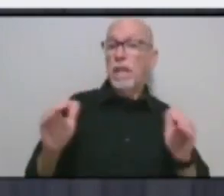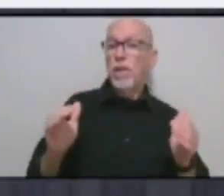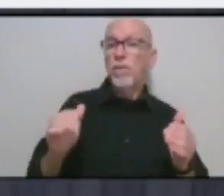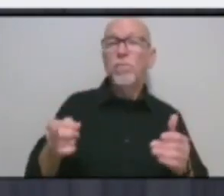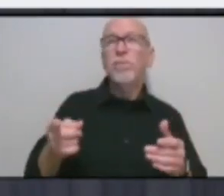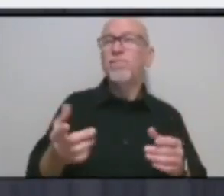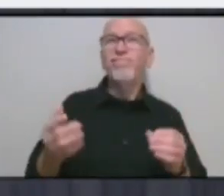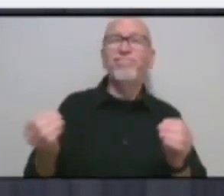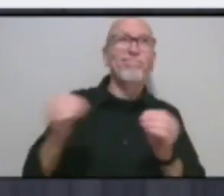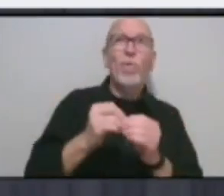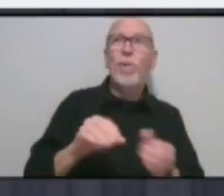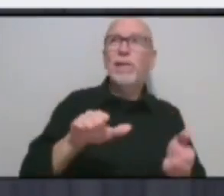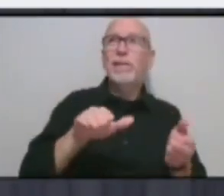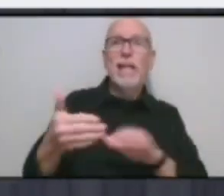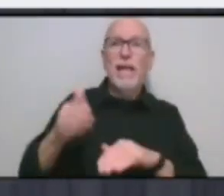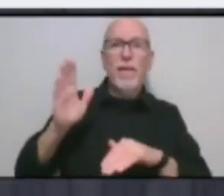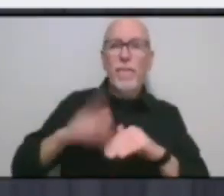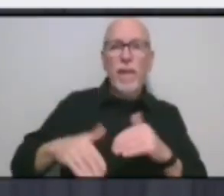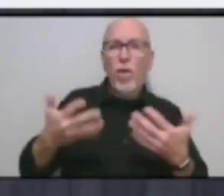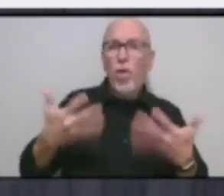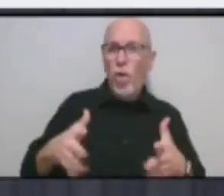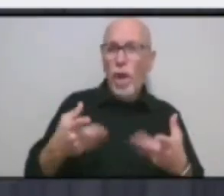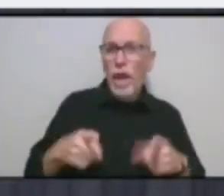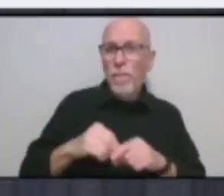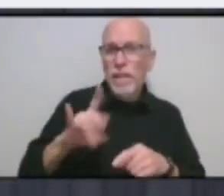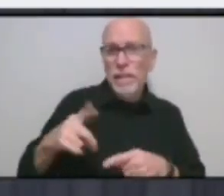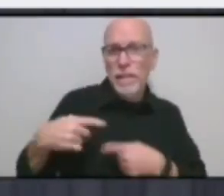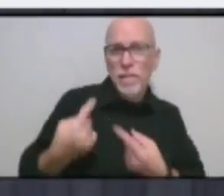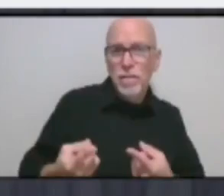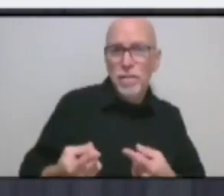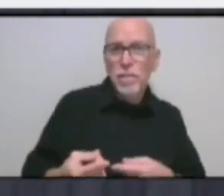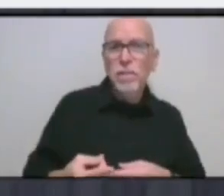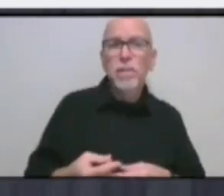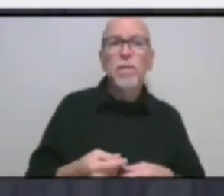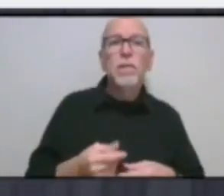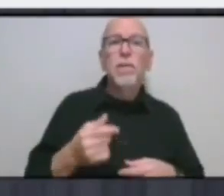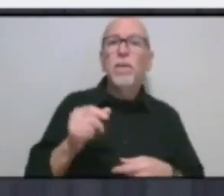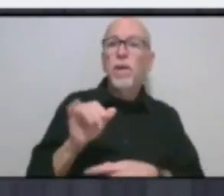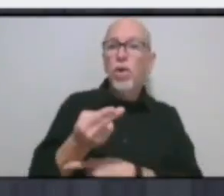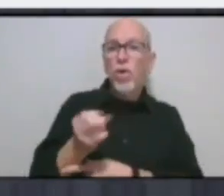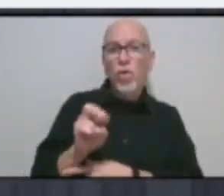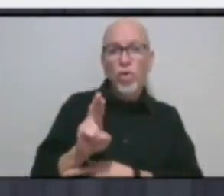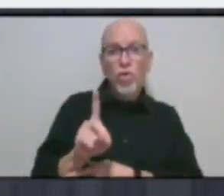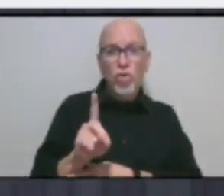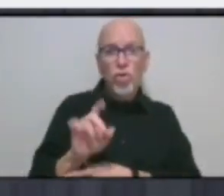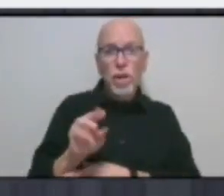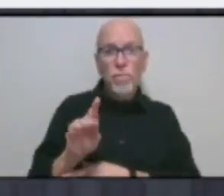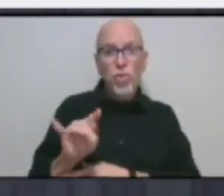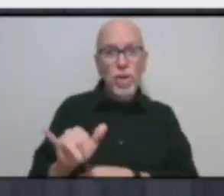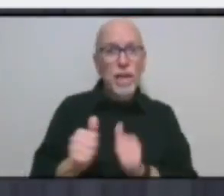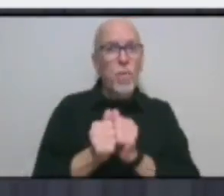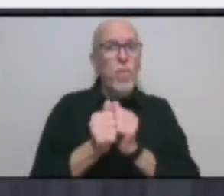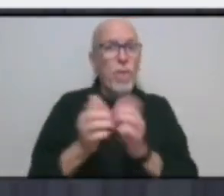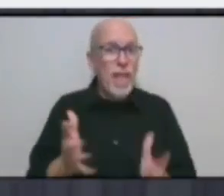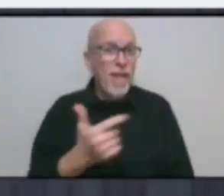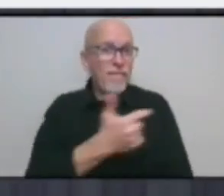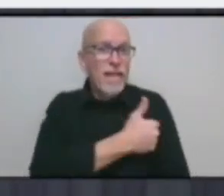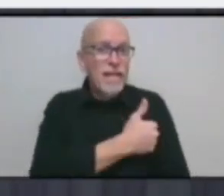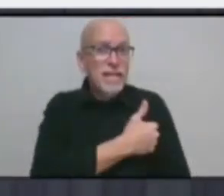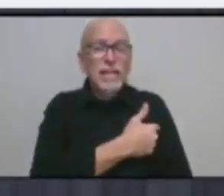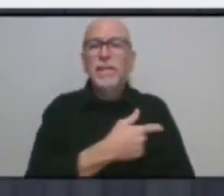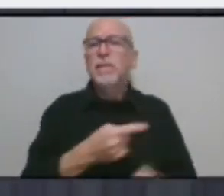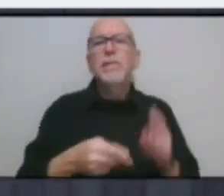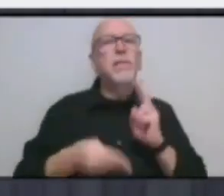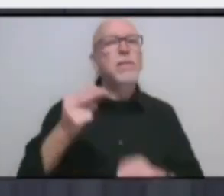more deaths than has already occurred in Indiana. Pushing to achieve herd immunity without a vaccine simply risks